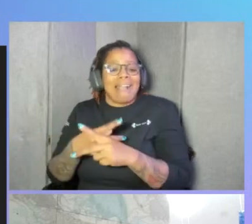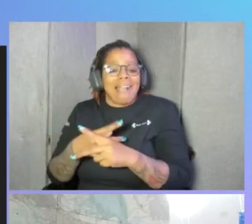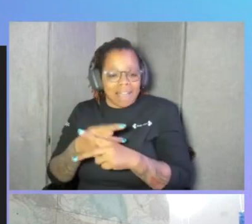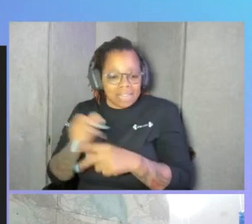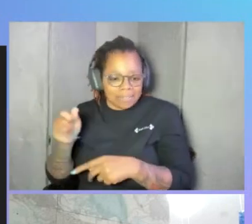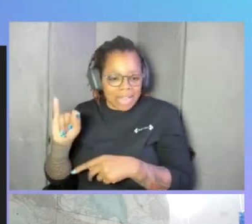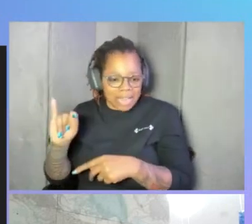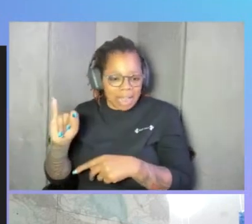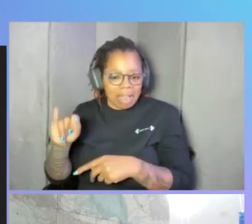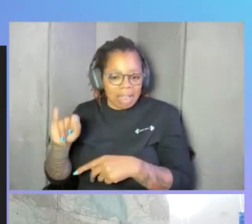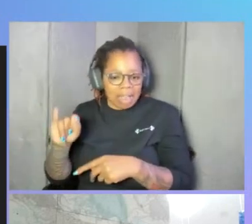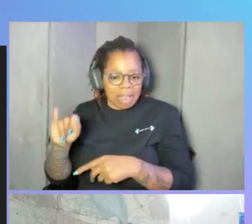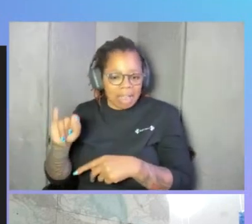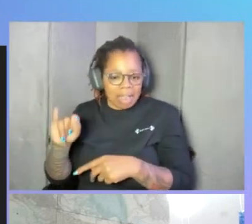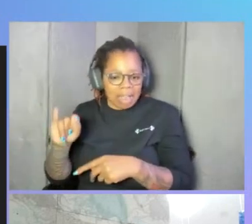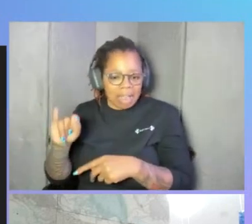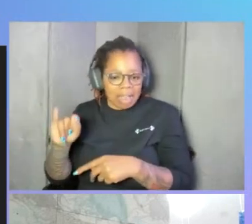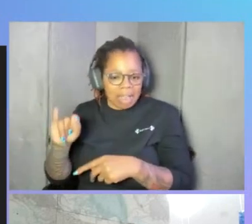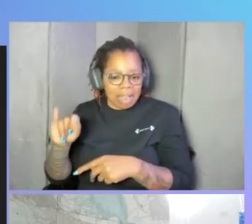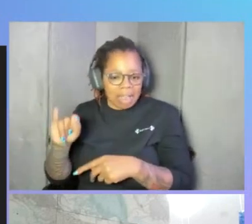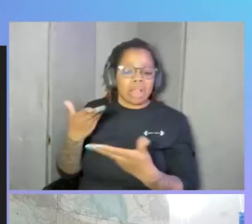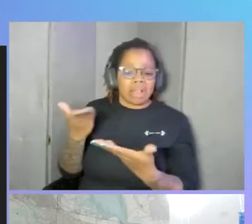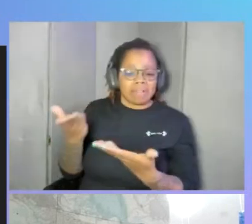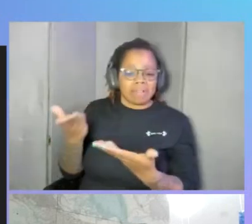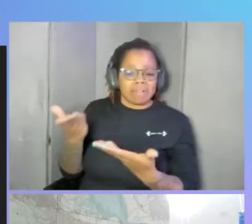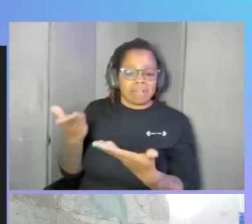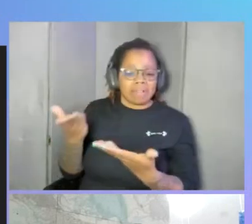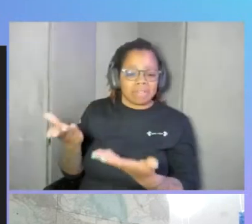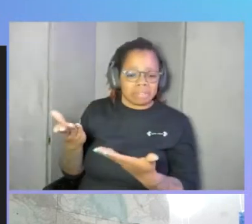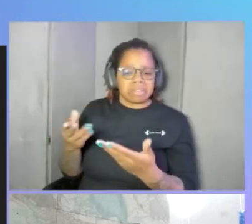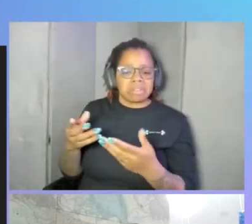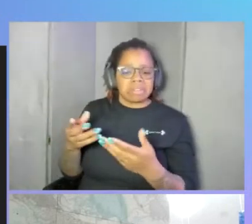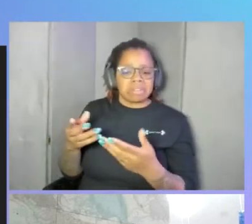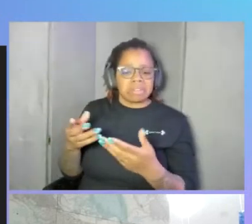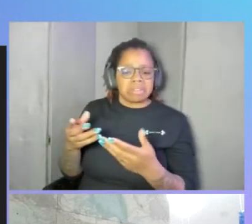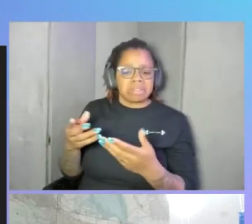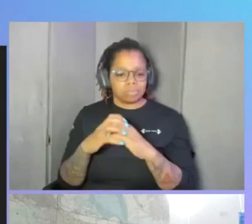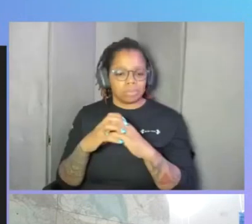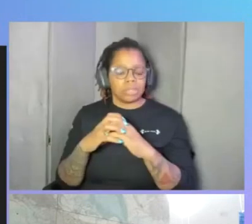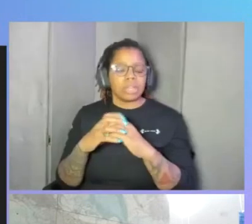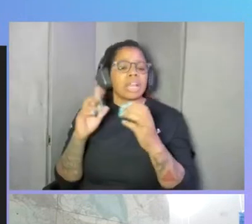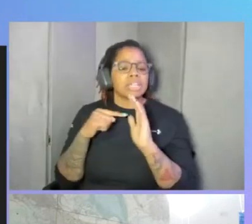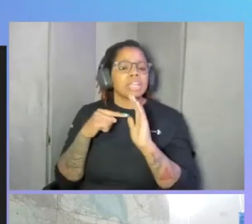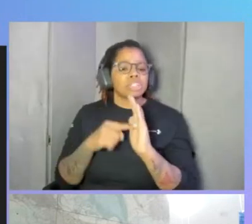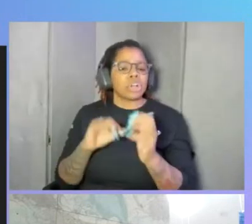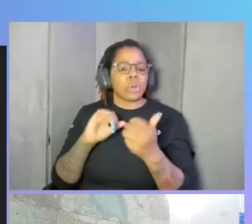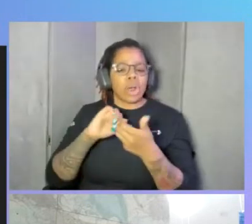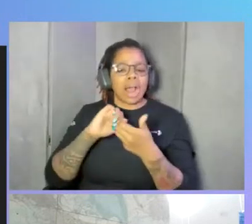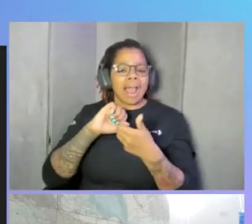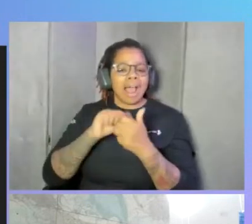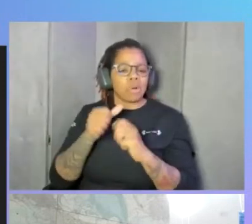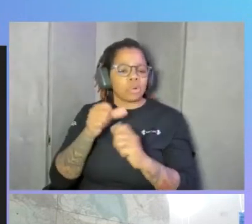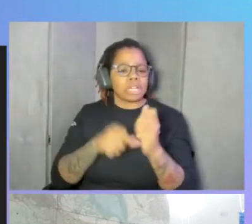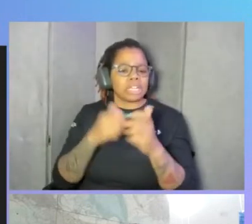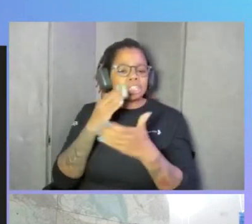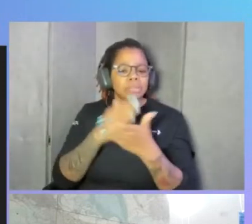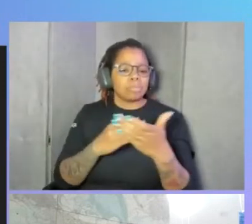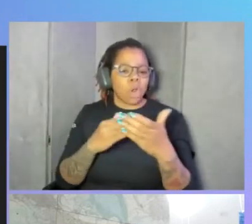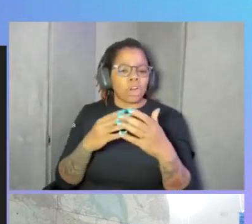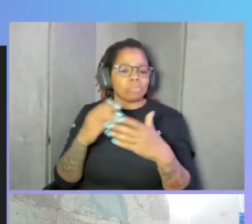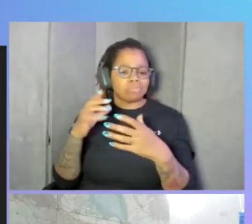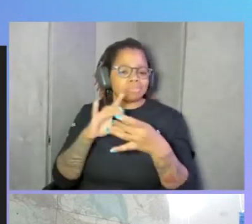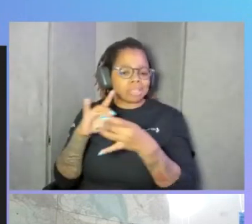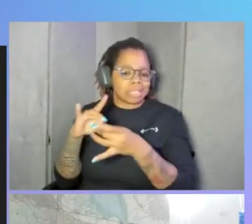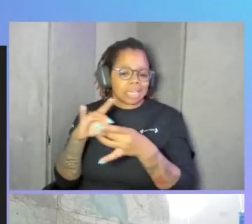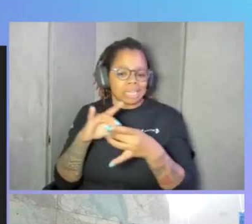got on the screen here is some concentric circles that show how each of these pieces intersect.